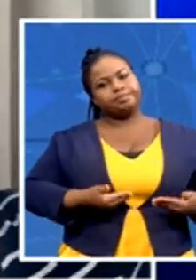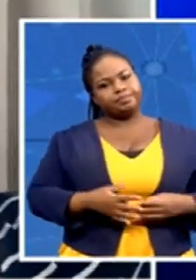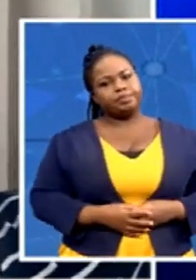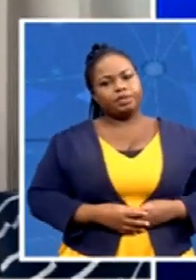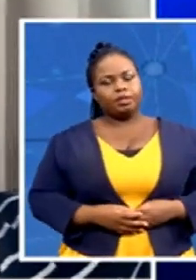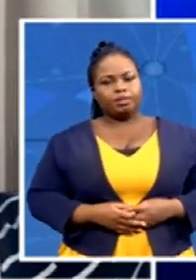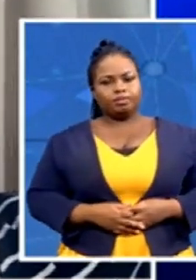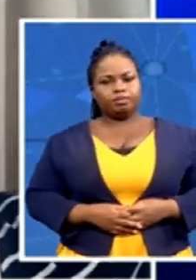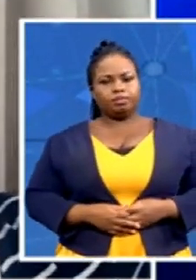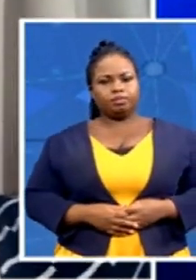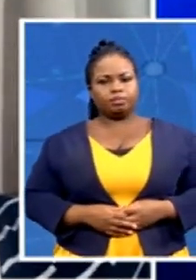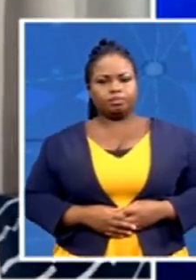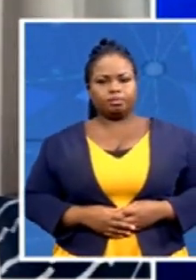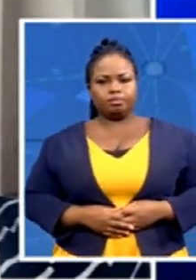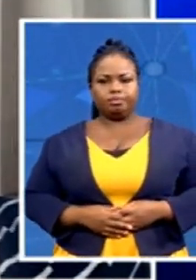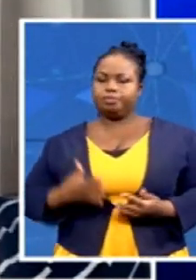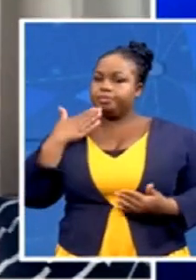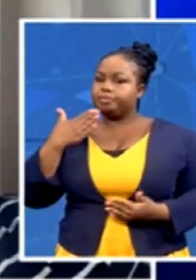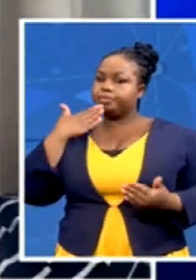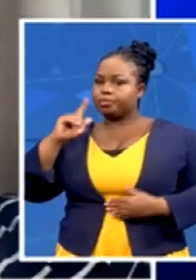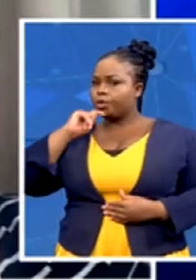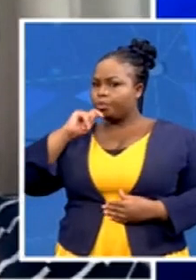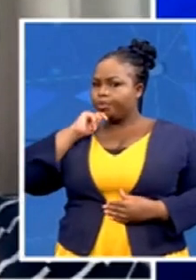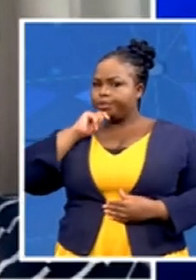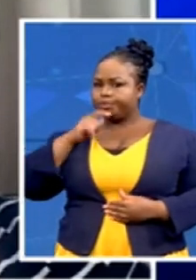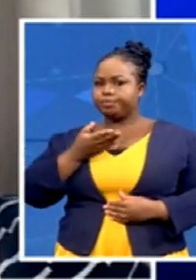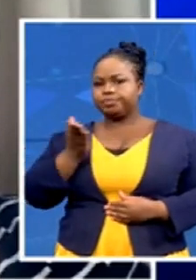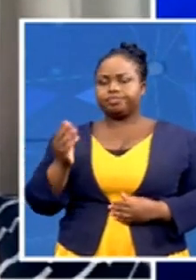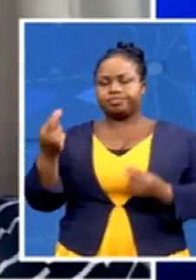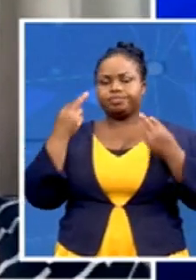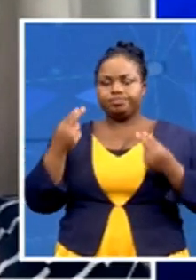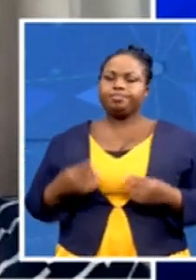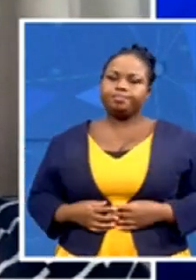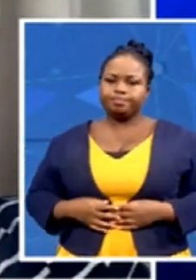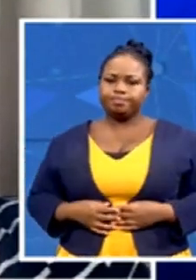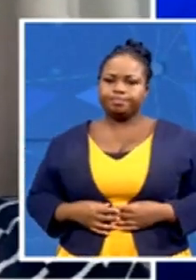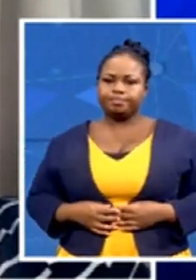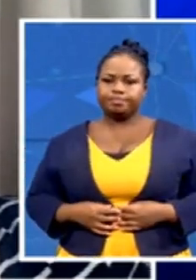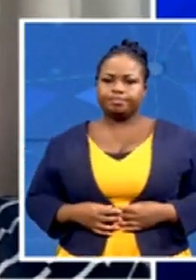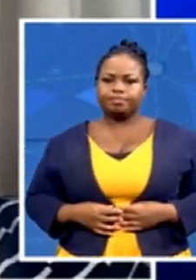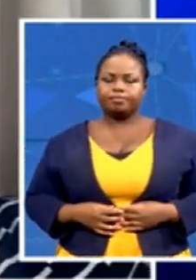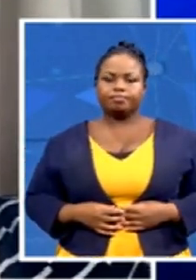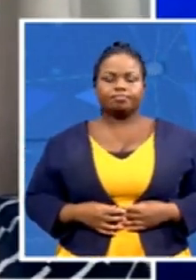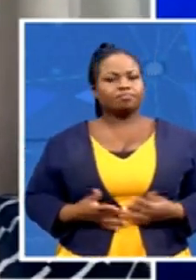Thank you. Morning and morning to your viewers. What will the arrested officers be charged with?